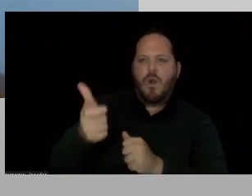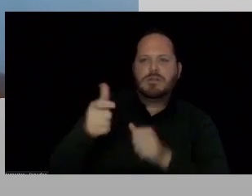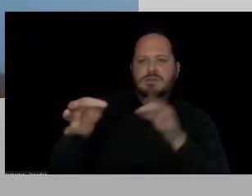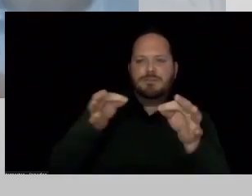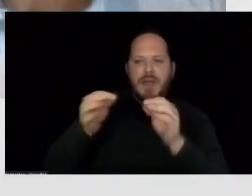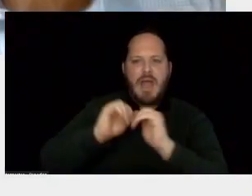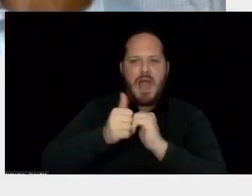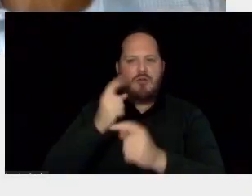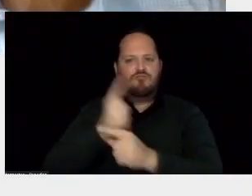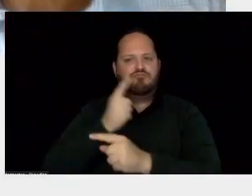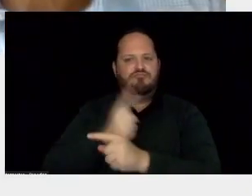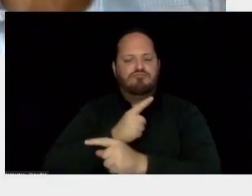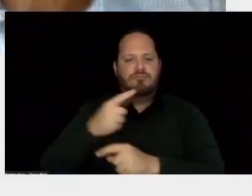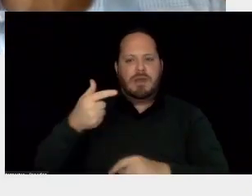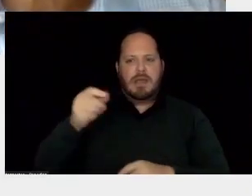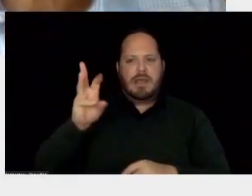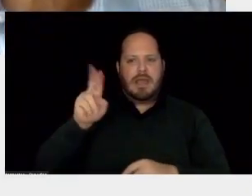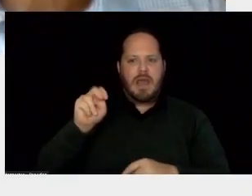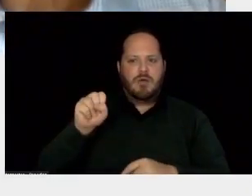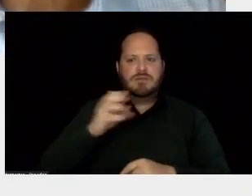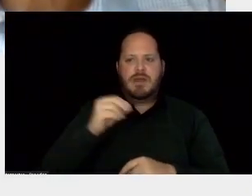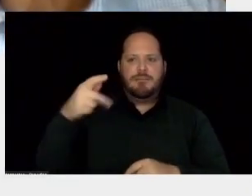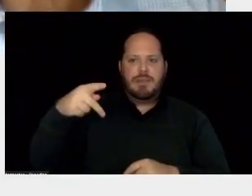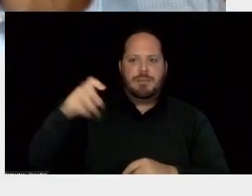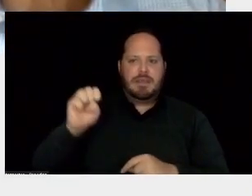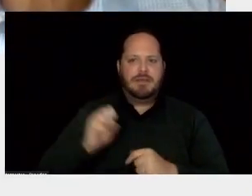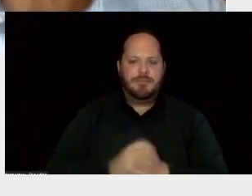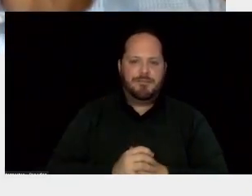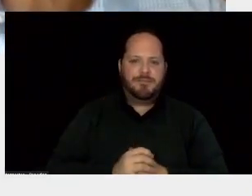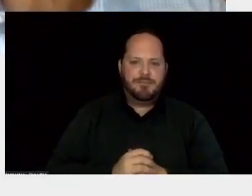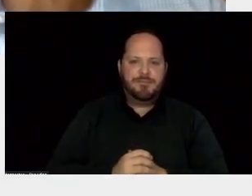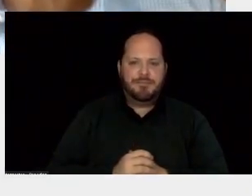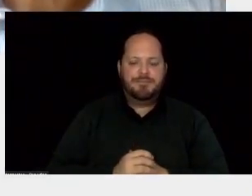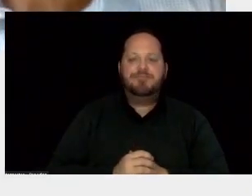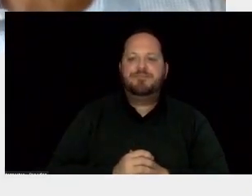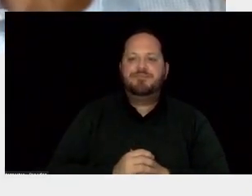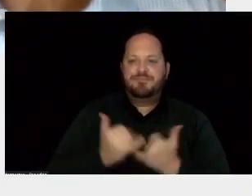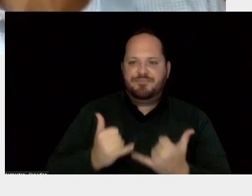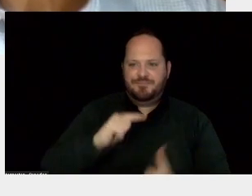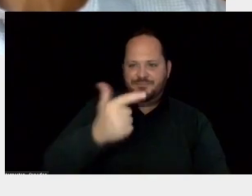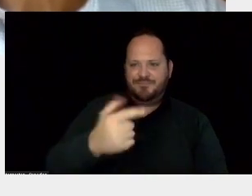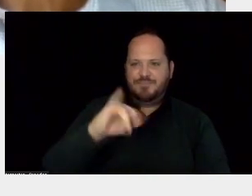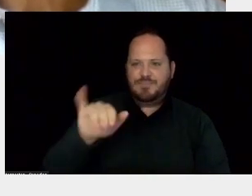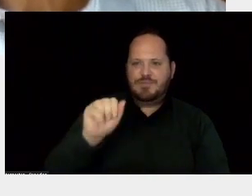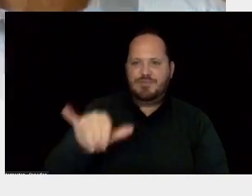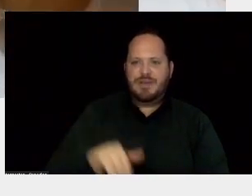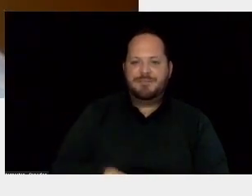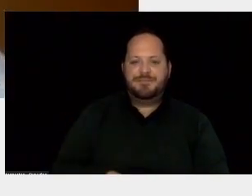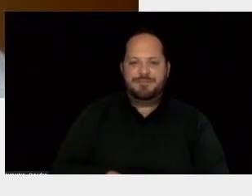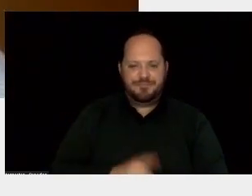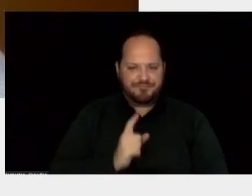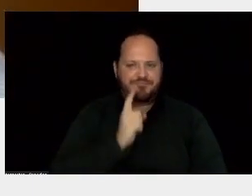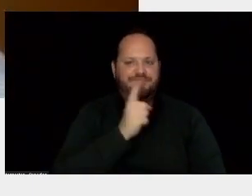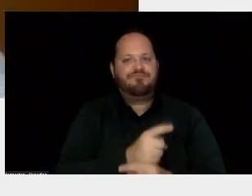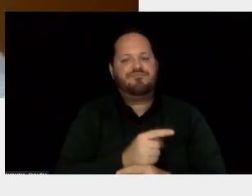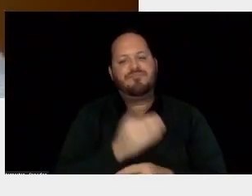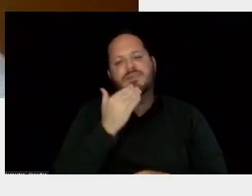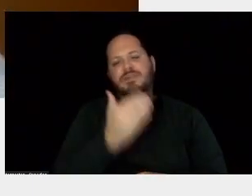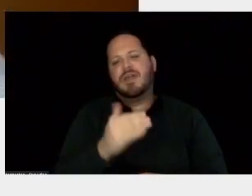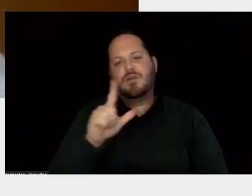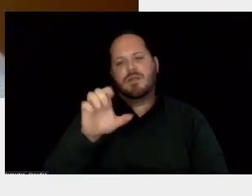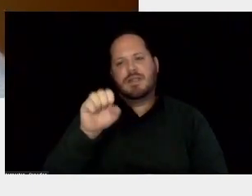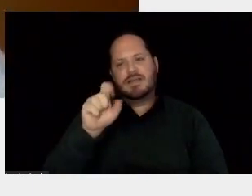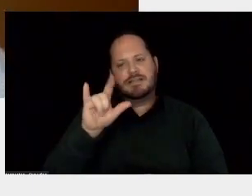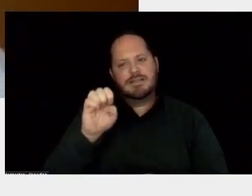now. Yeah, thanks, Leslie. Just a few quick notes. The video is helpful, I think. Always wash your hands before putting on PPE and